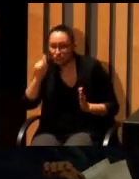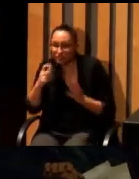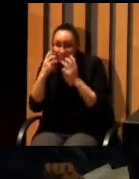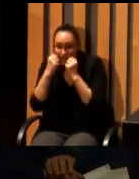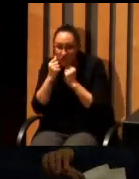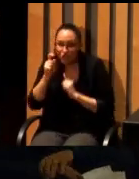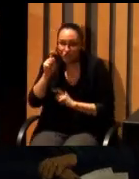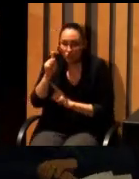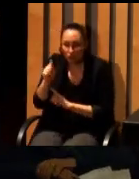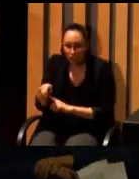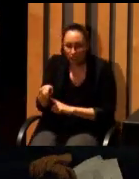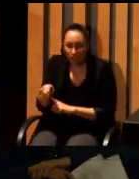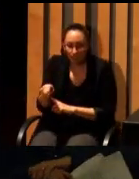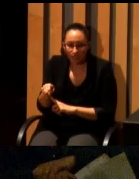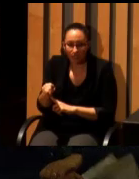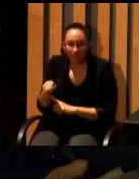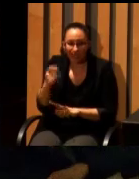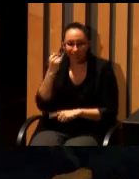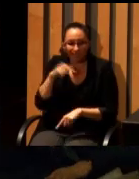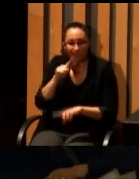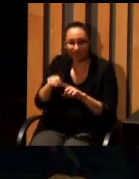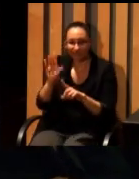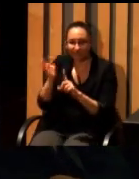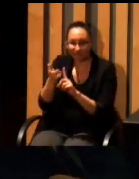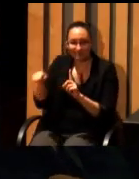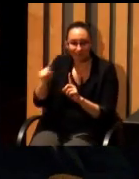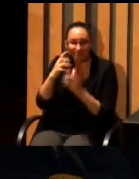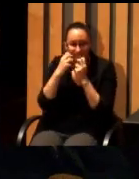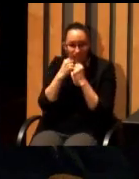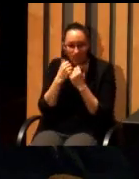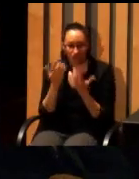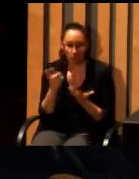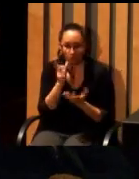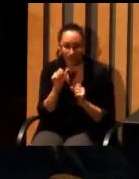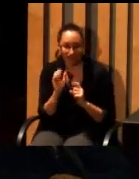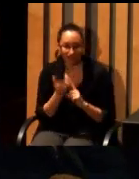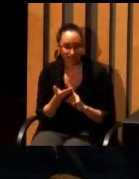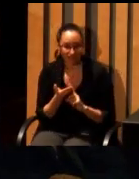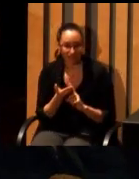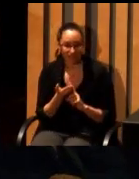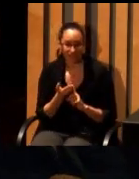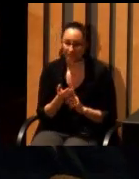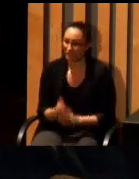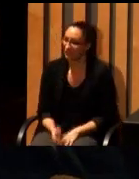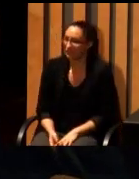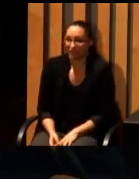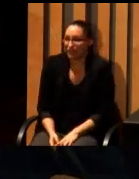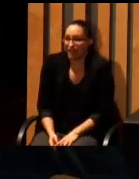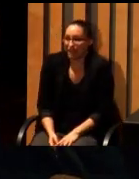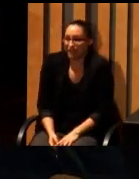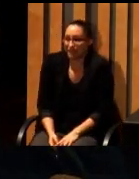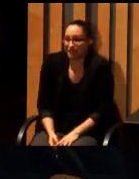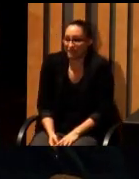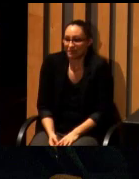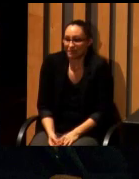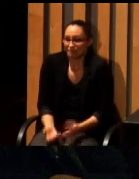who can I get to care about it? And so what this whole thing has taught me is that most people are just really,